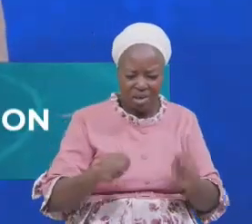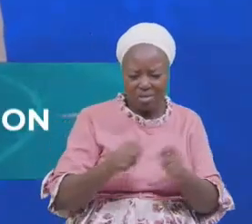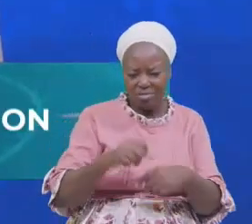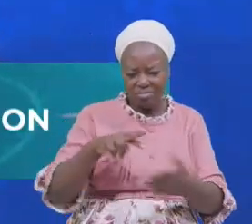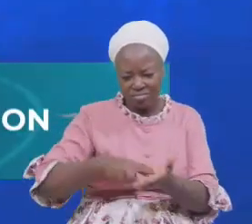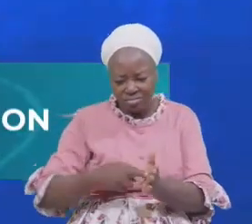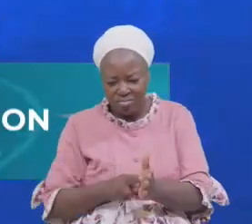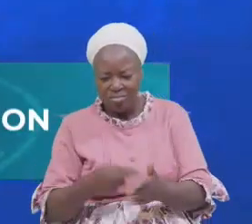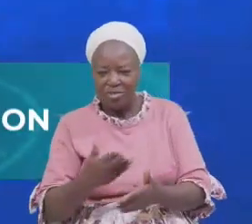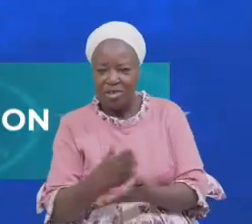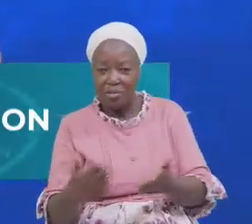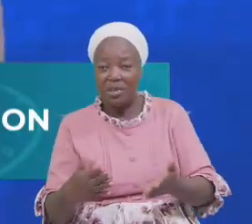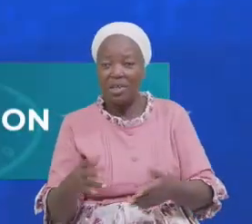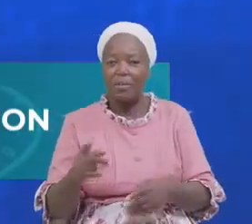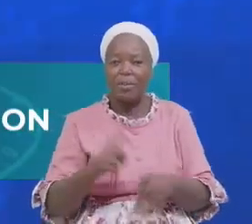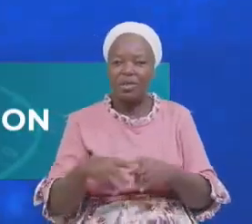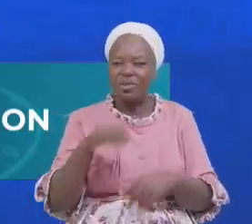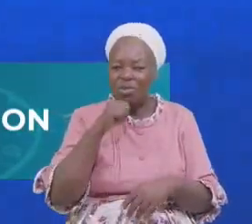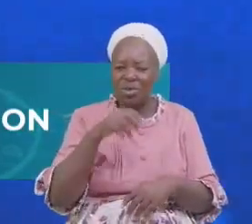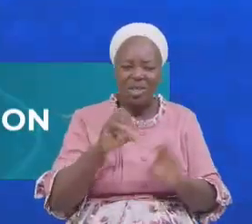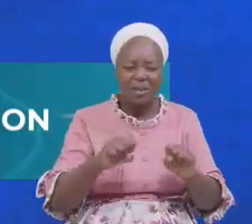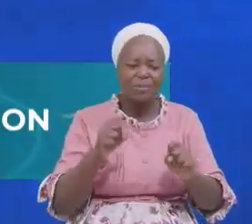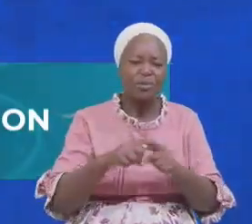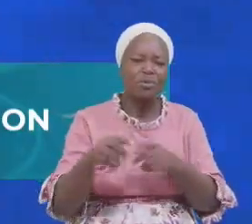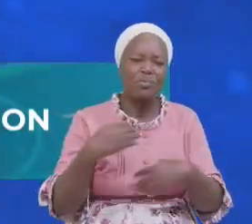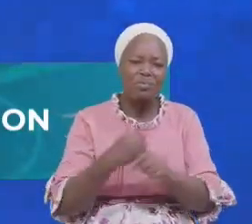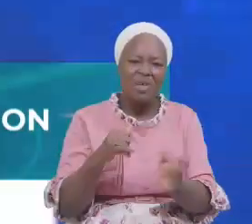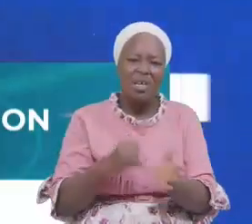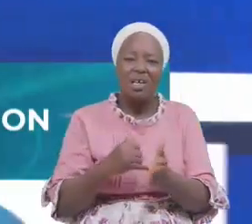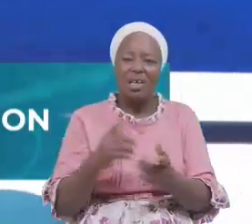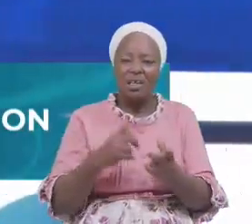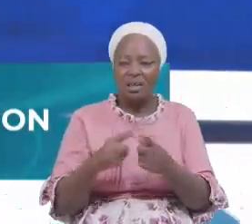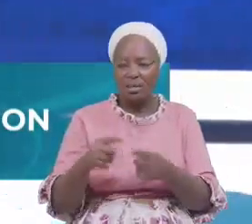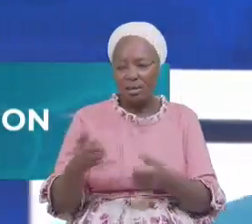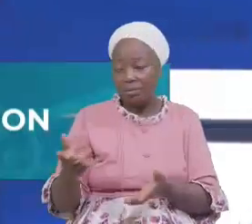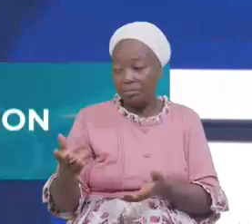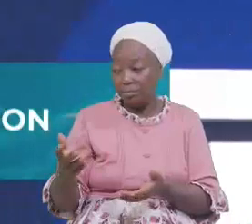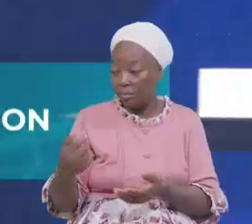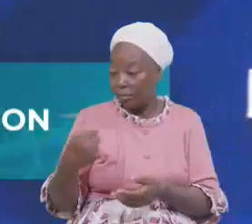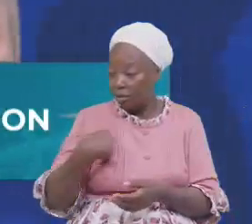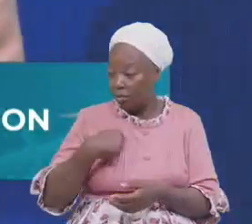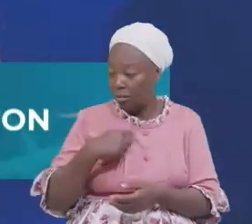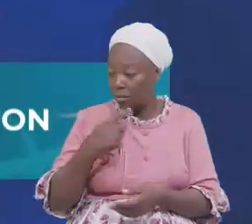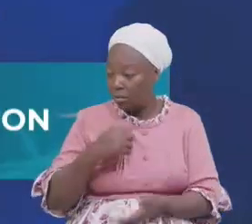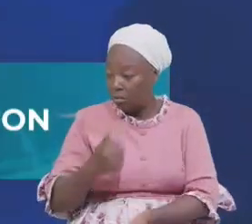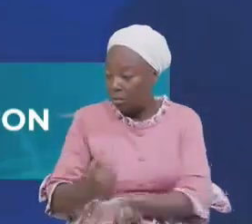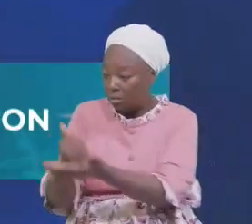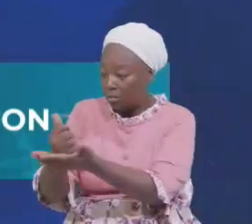is not able to make it. And you say, can I help you?